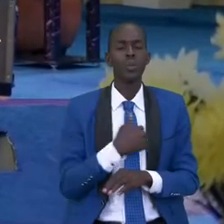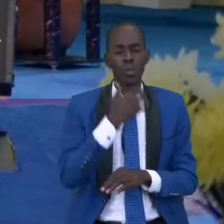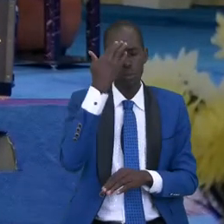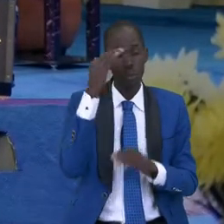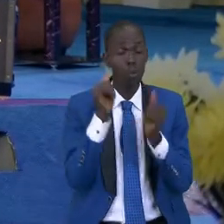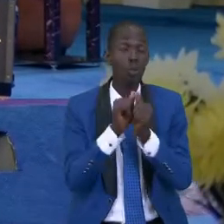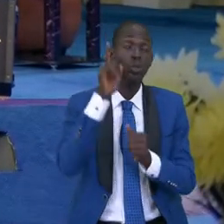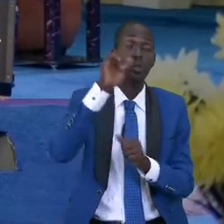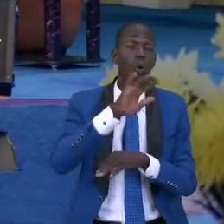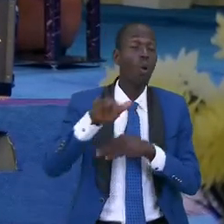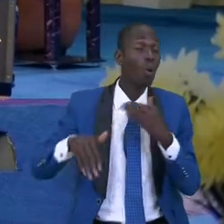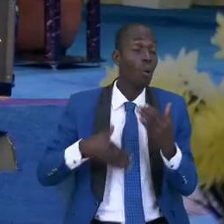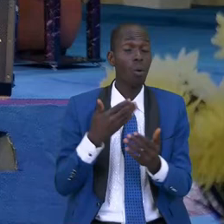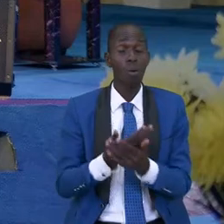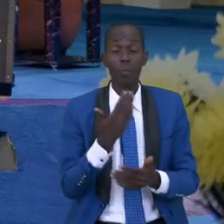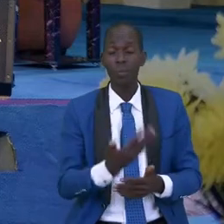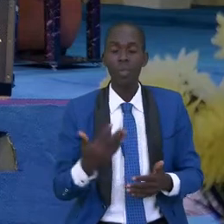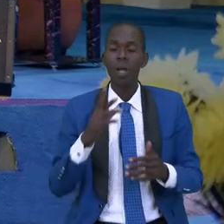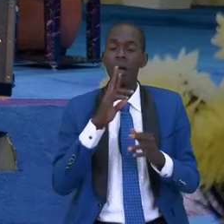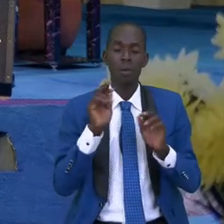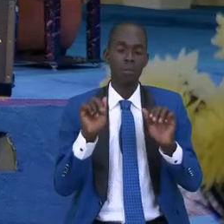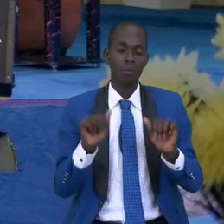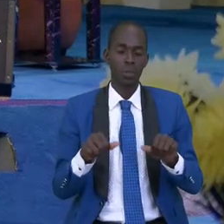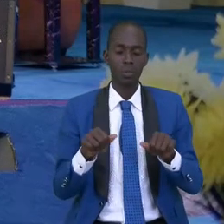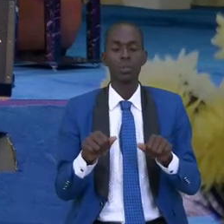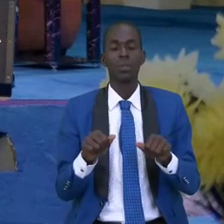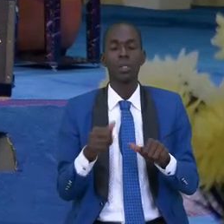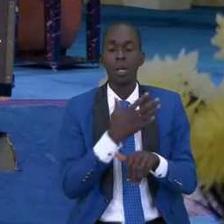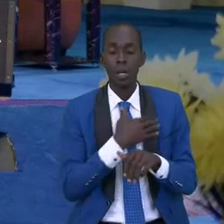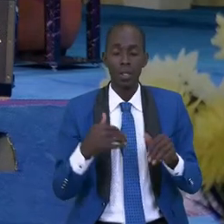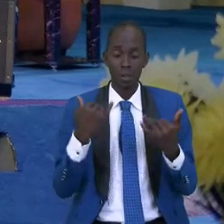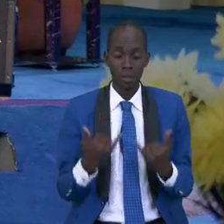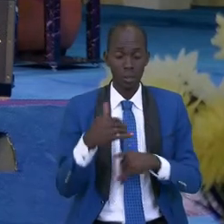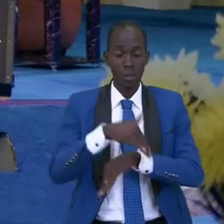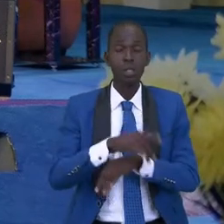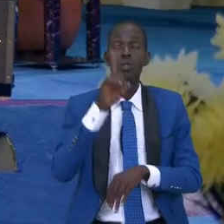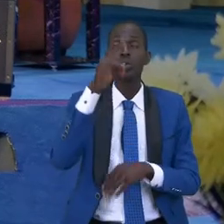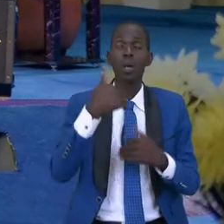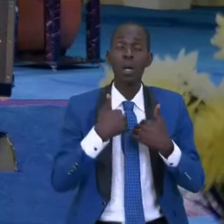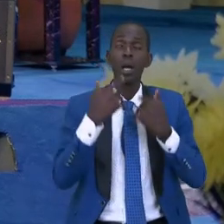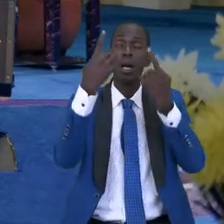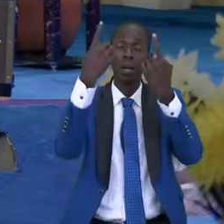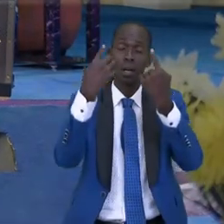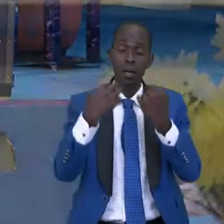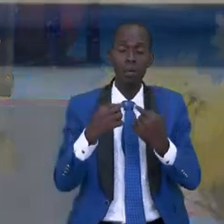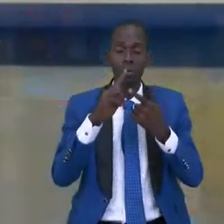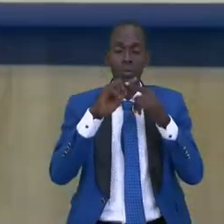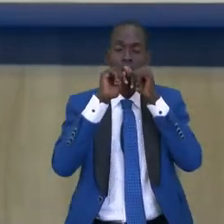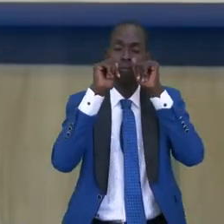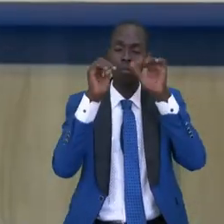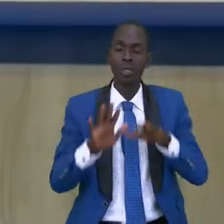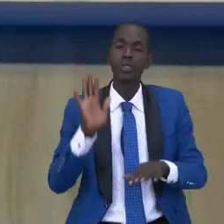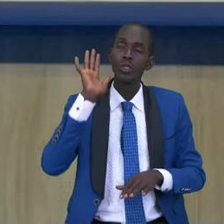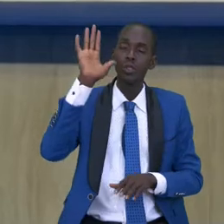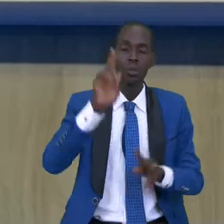you all things are possible. And tonight you have come to bless your people,